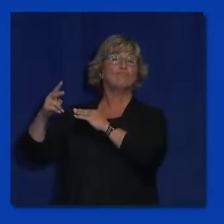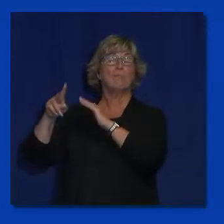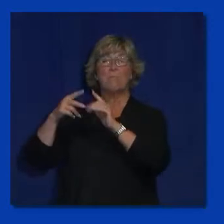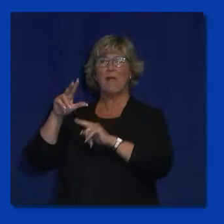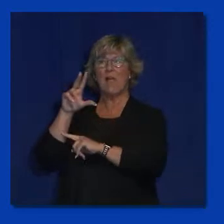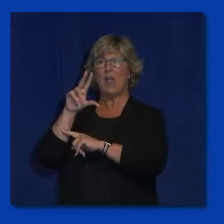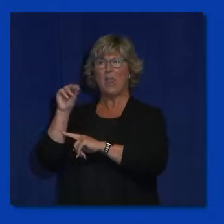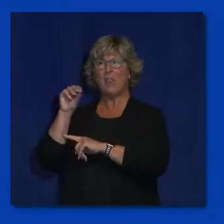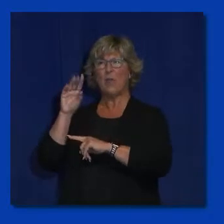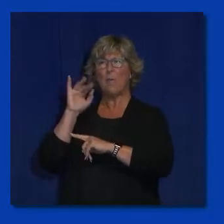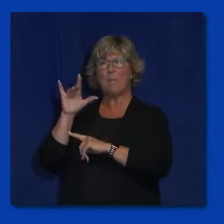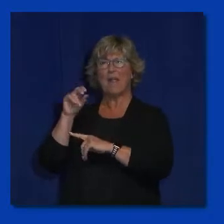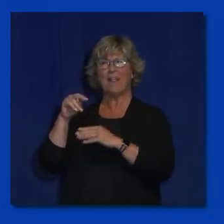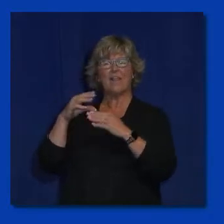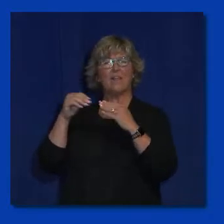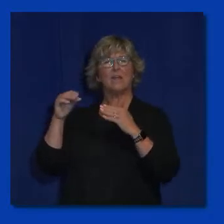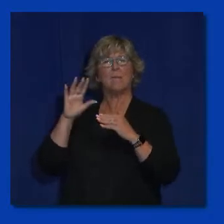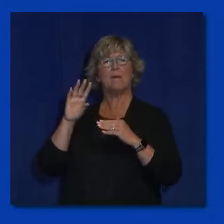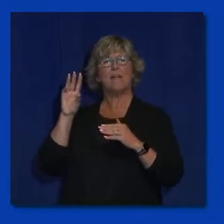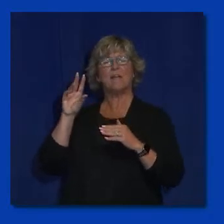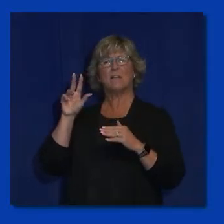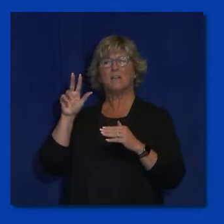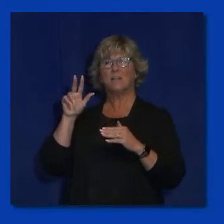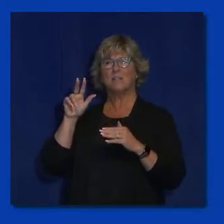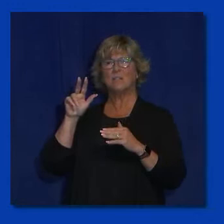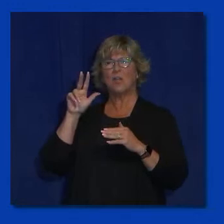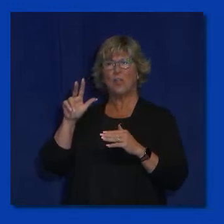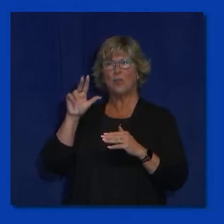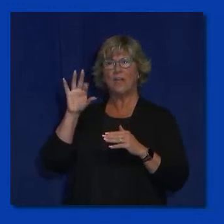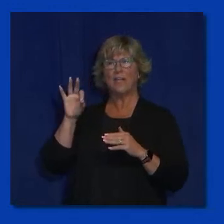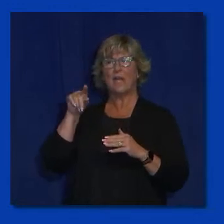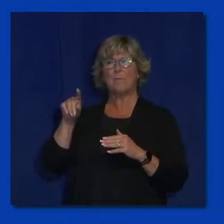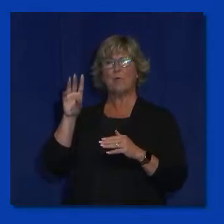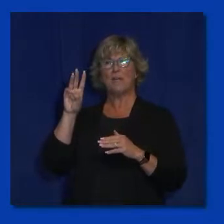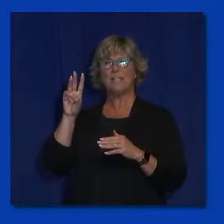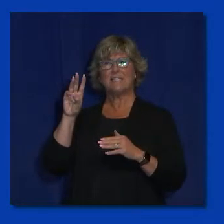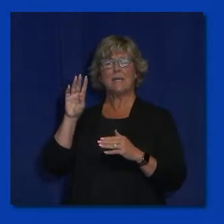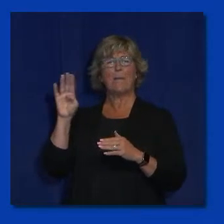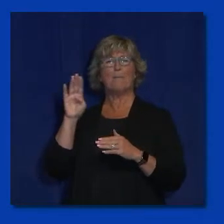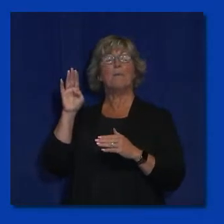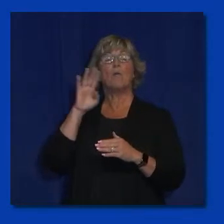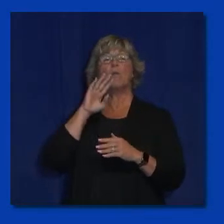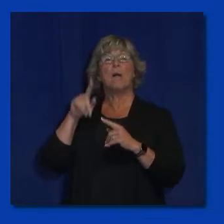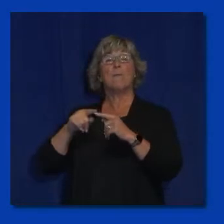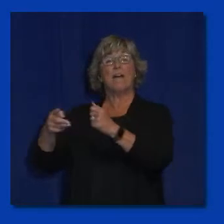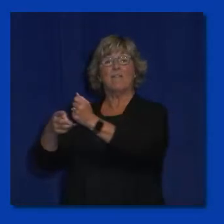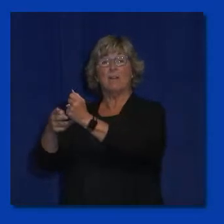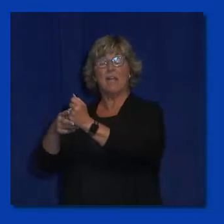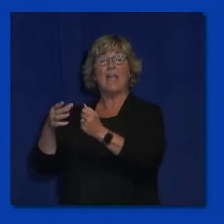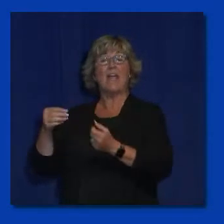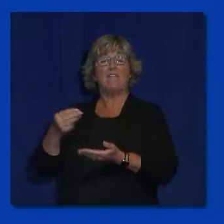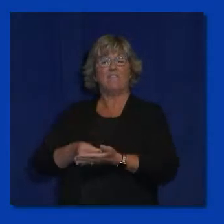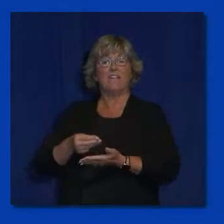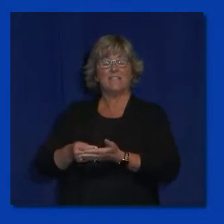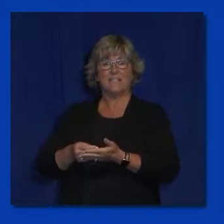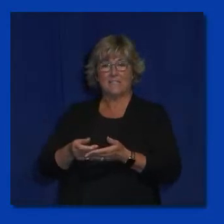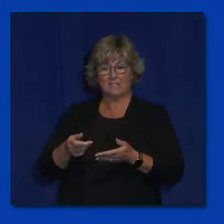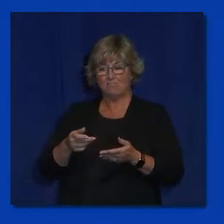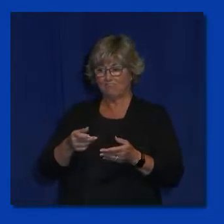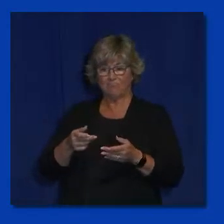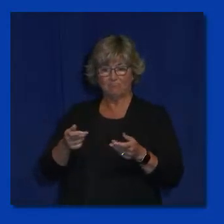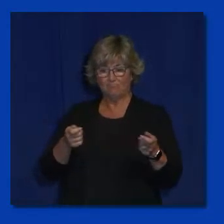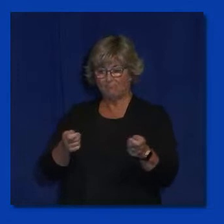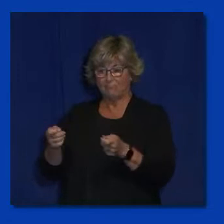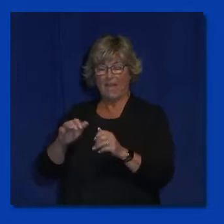billion, $29.6 billion. We'll talk more about reserves and fiscal discipline. I